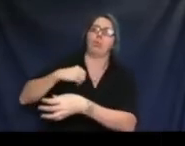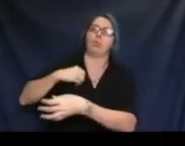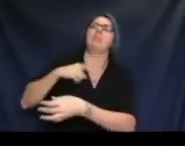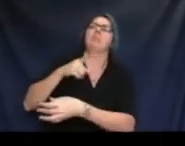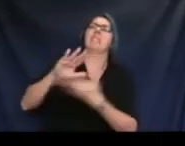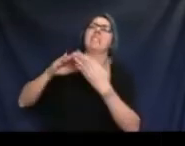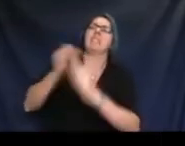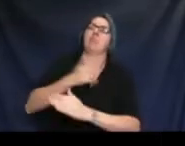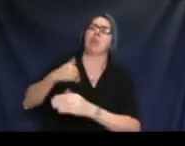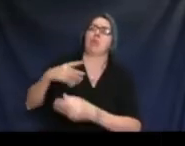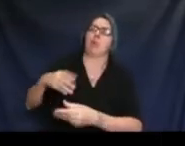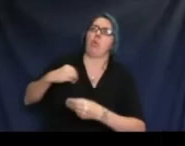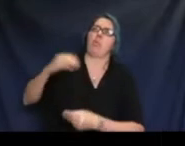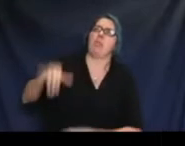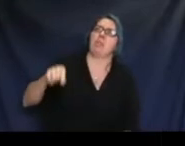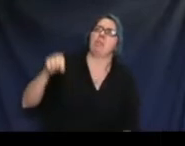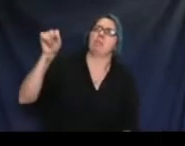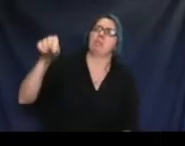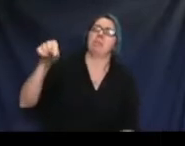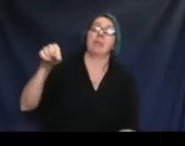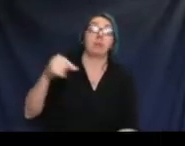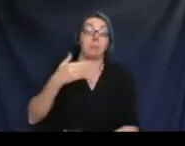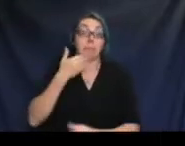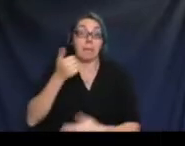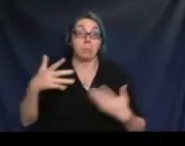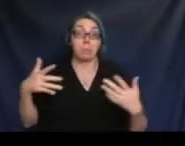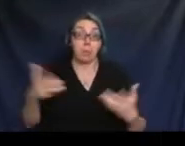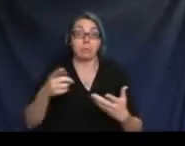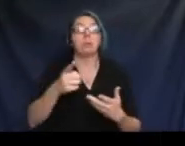that site that makes it ideal for your project. Because as I said,